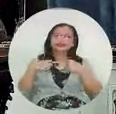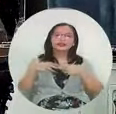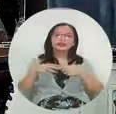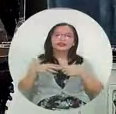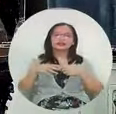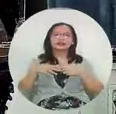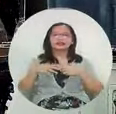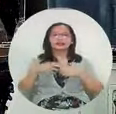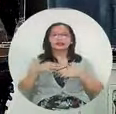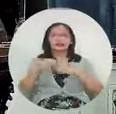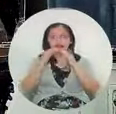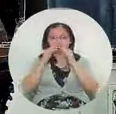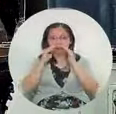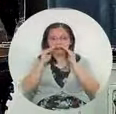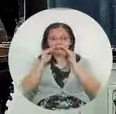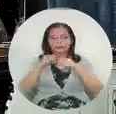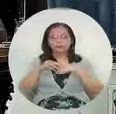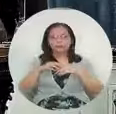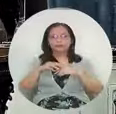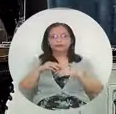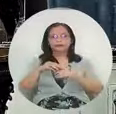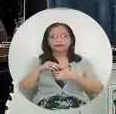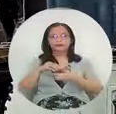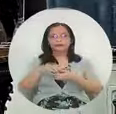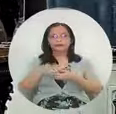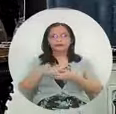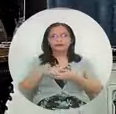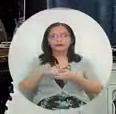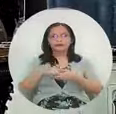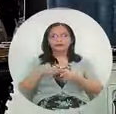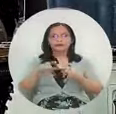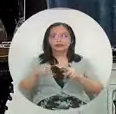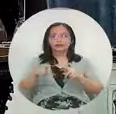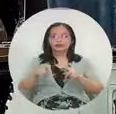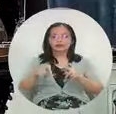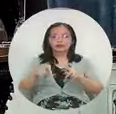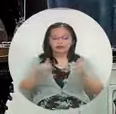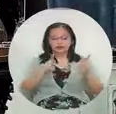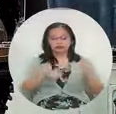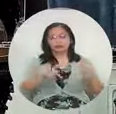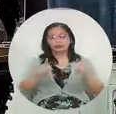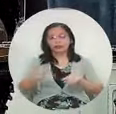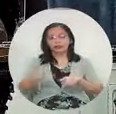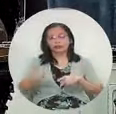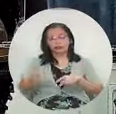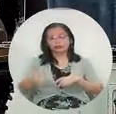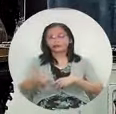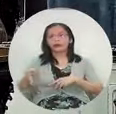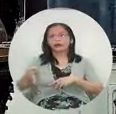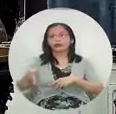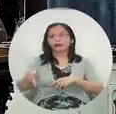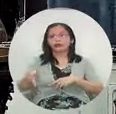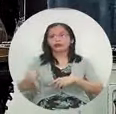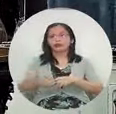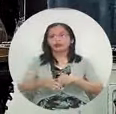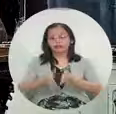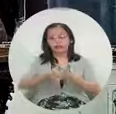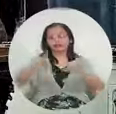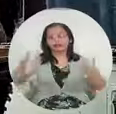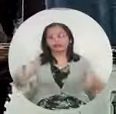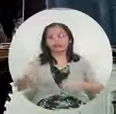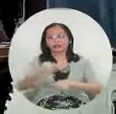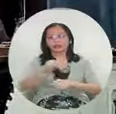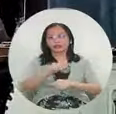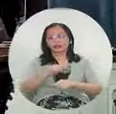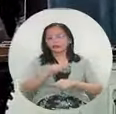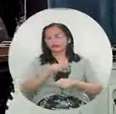pains your heart that here you are, you prepare, you pray to the Lord, you ask the Lord to